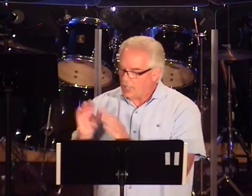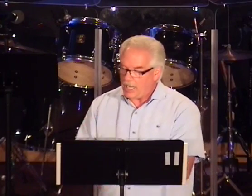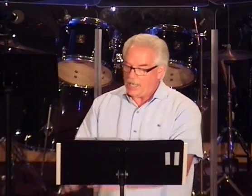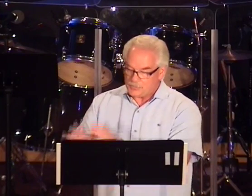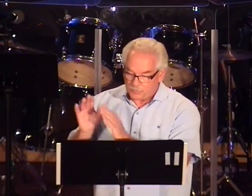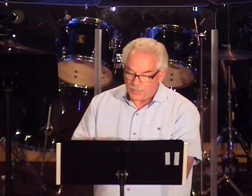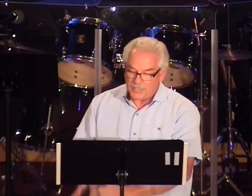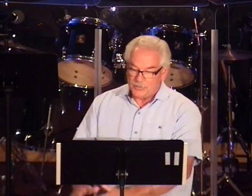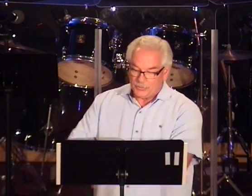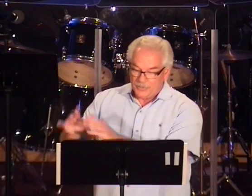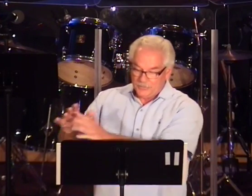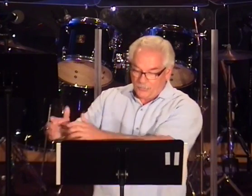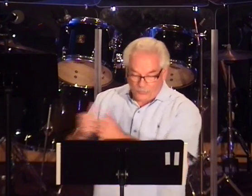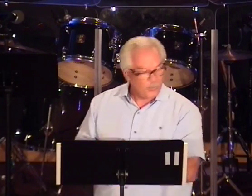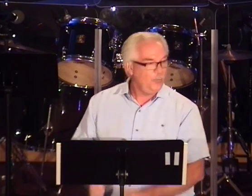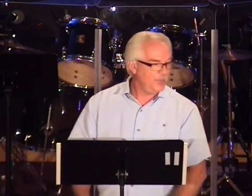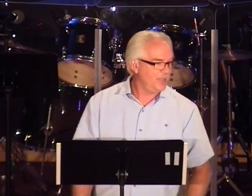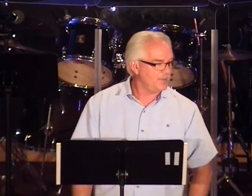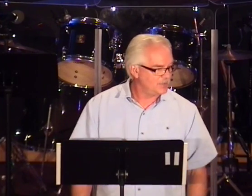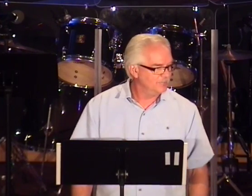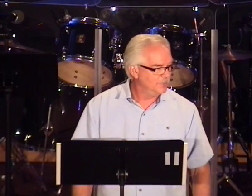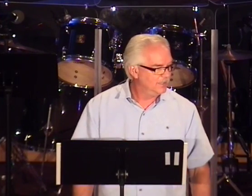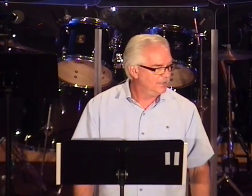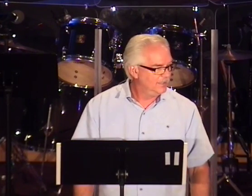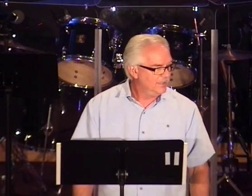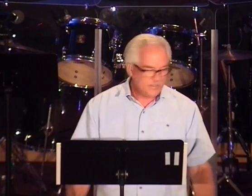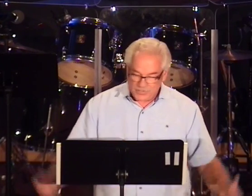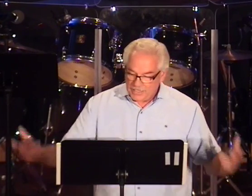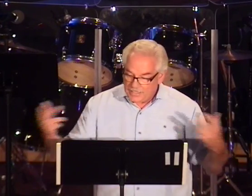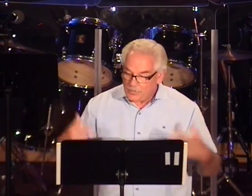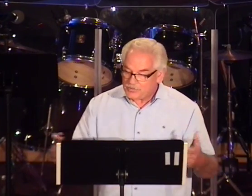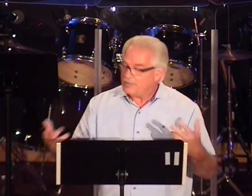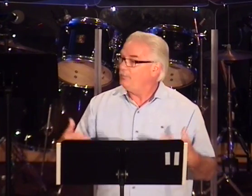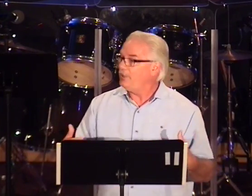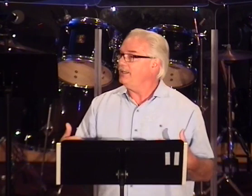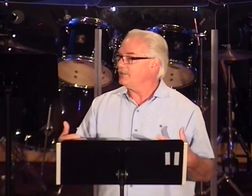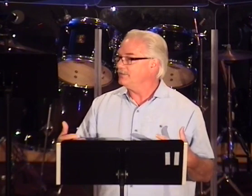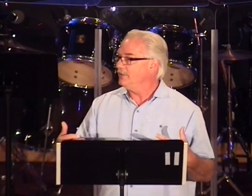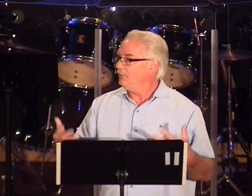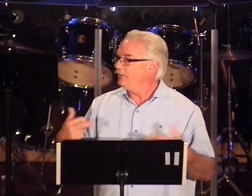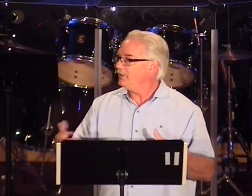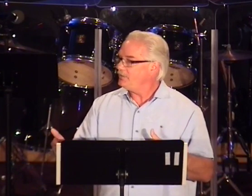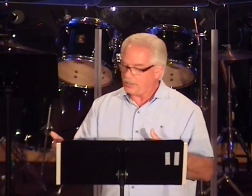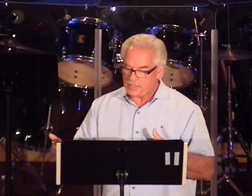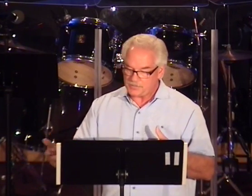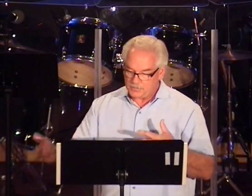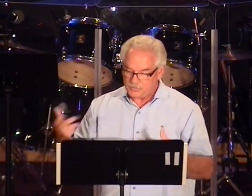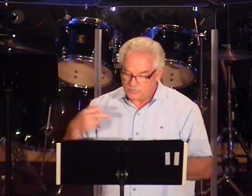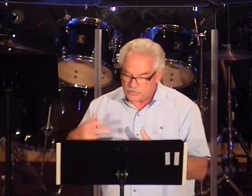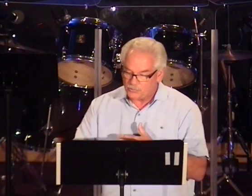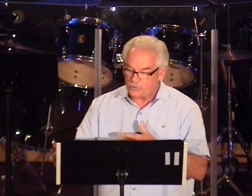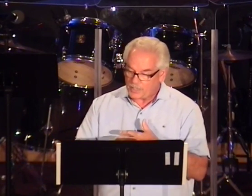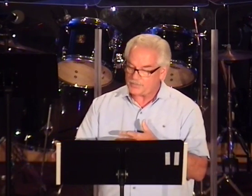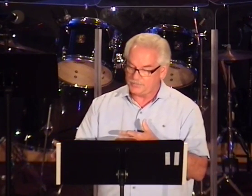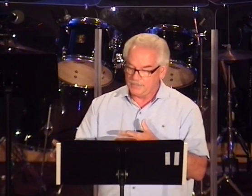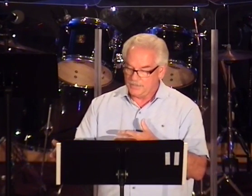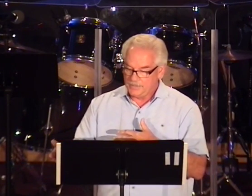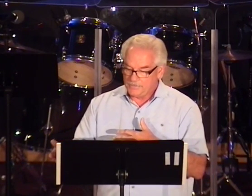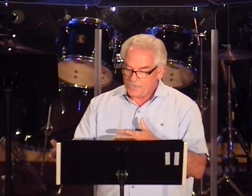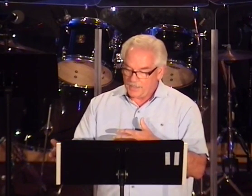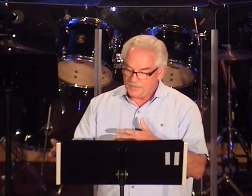is God's pleasure to work with us. You see, he wants to complete us. That word there, talios, it means to mature